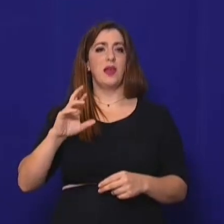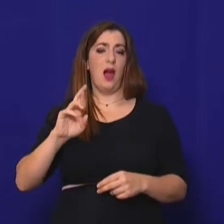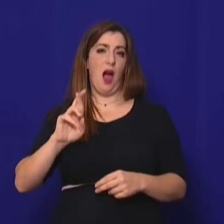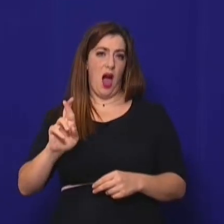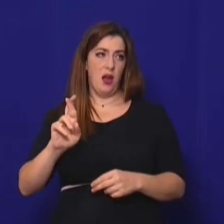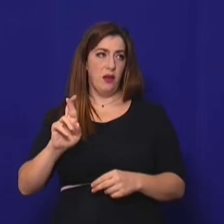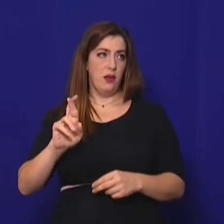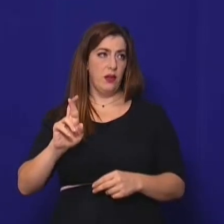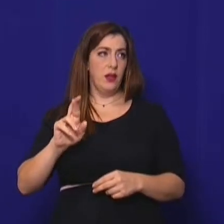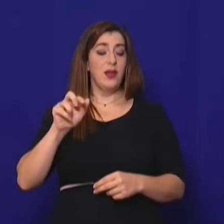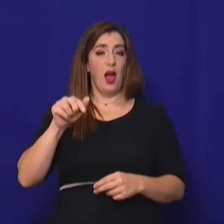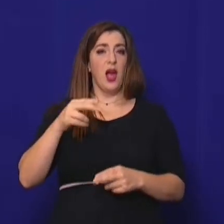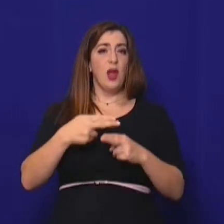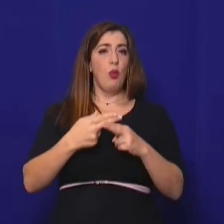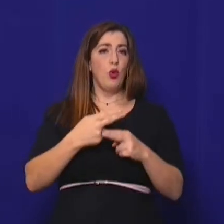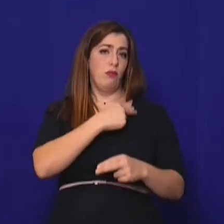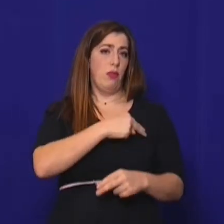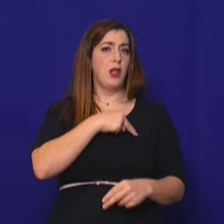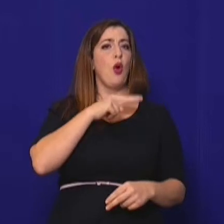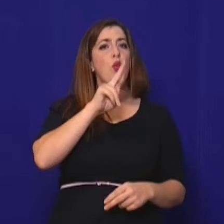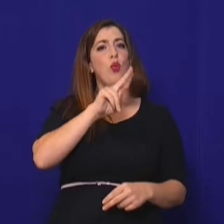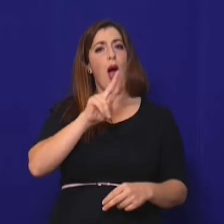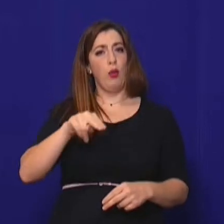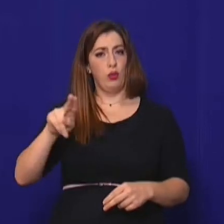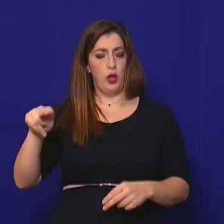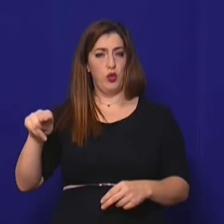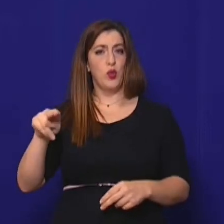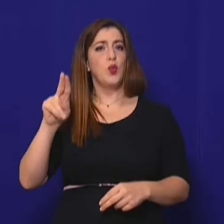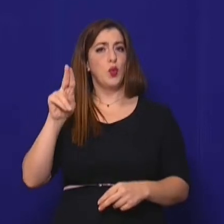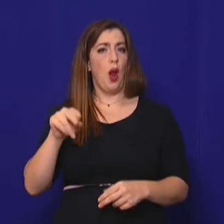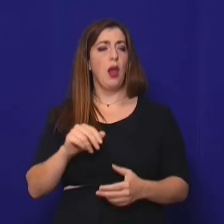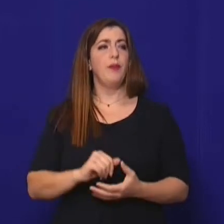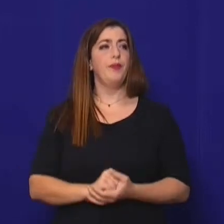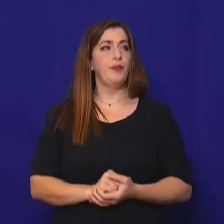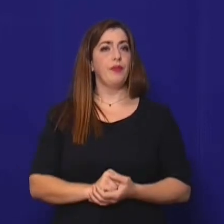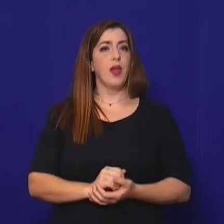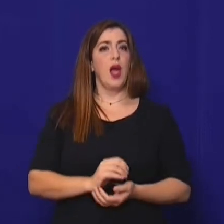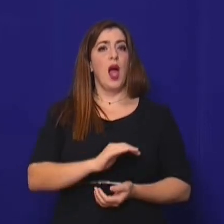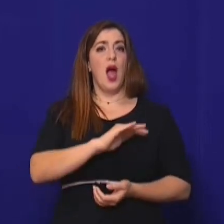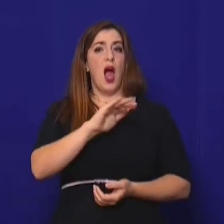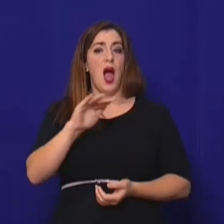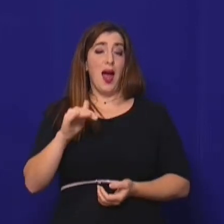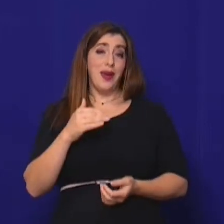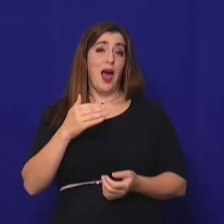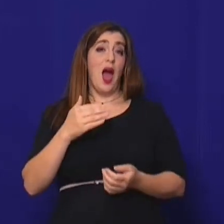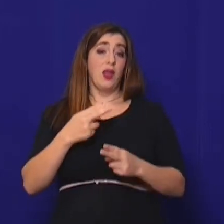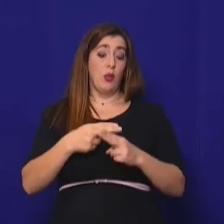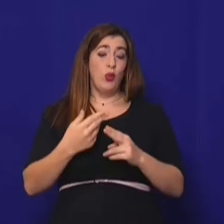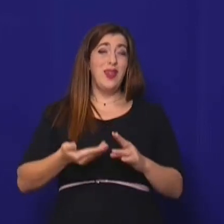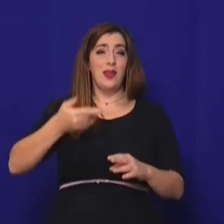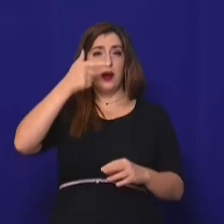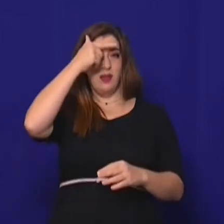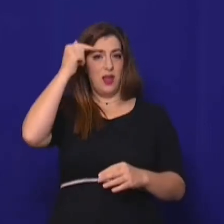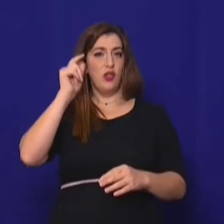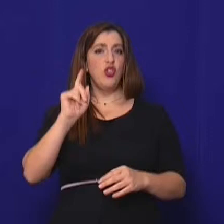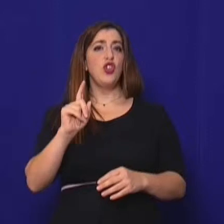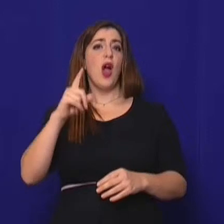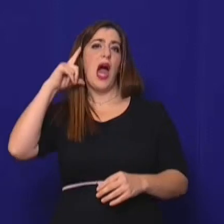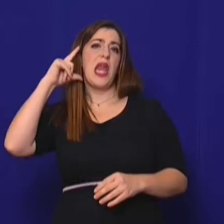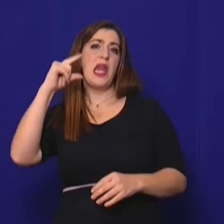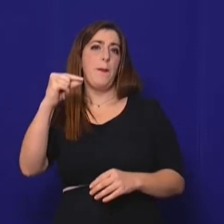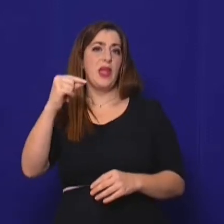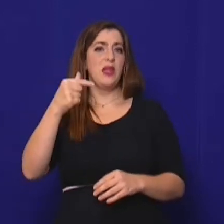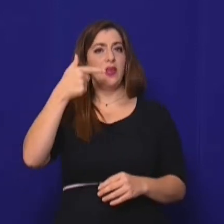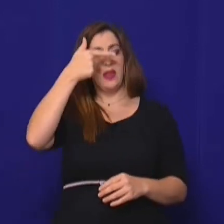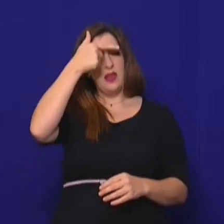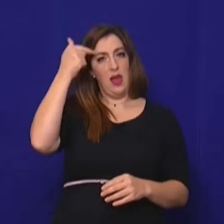u anka f'Għawdex ukoll. U aħna wkoll żidna l-testjar bir-rapid testing u dan huwa